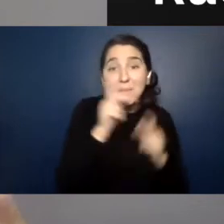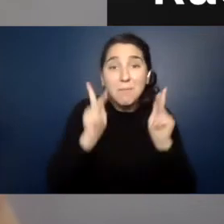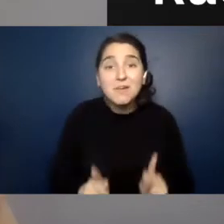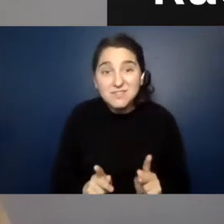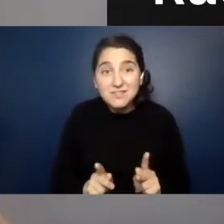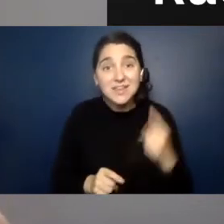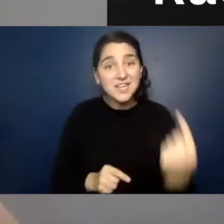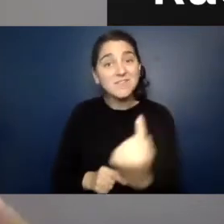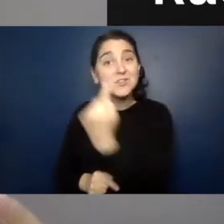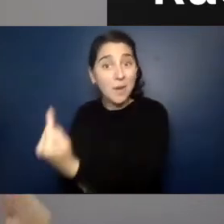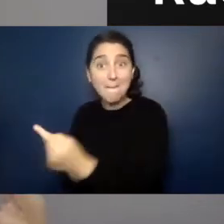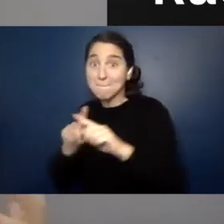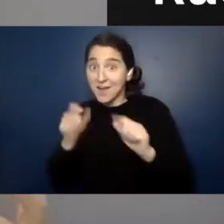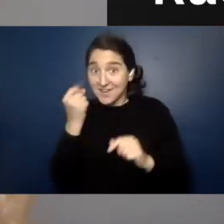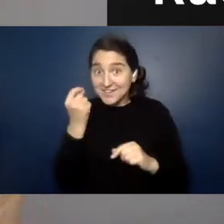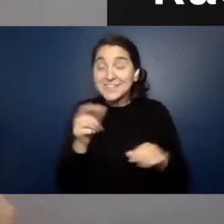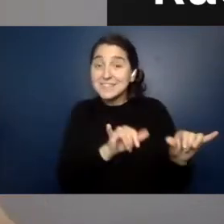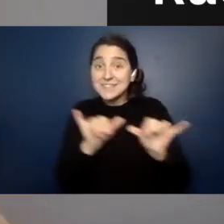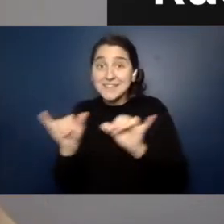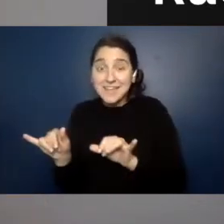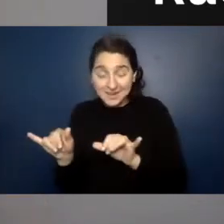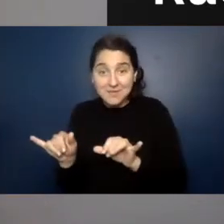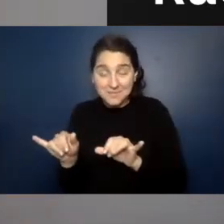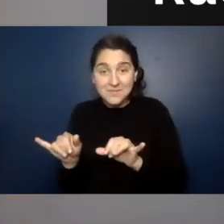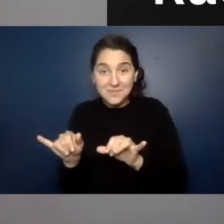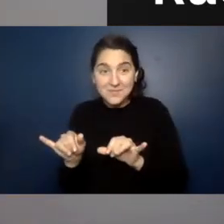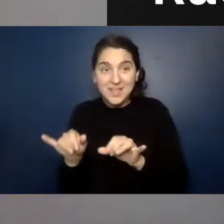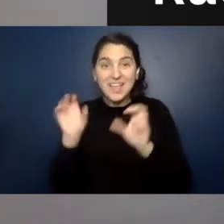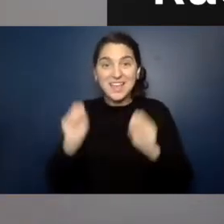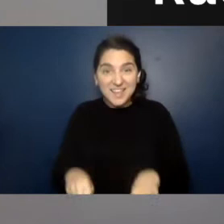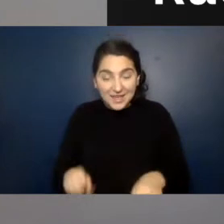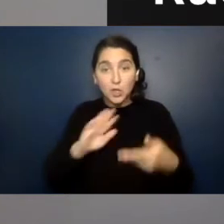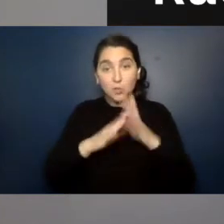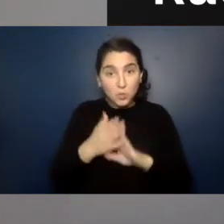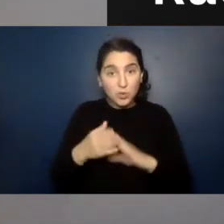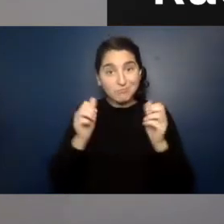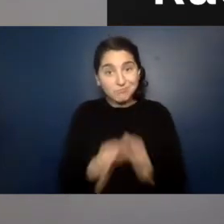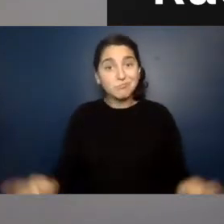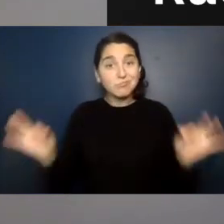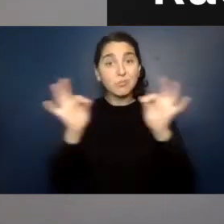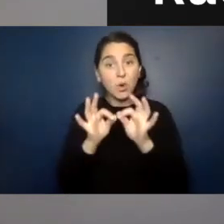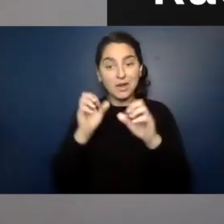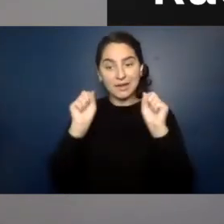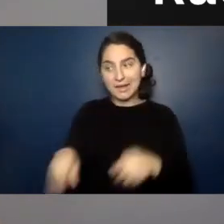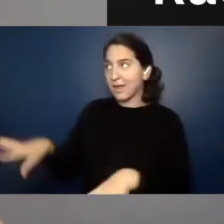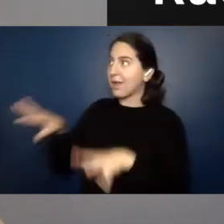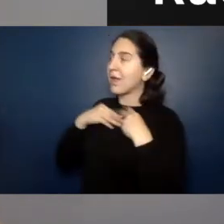And I think that the beauty of this is mind-boggling, right? We are precious, unique,